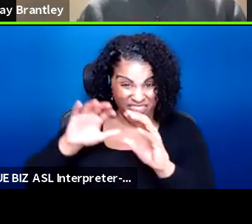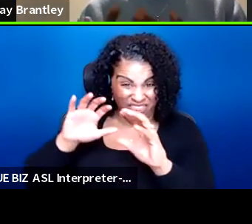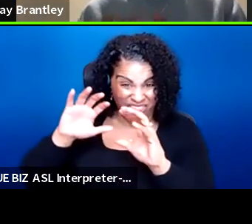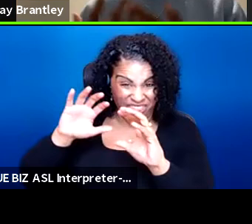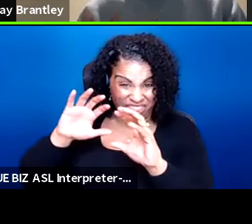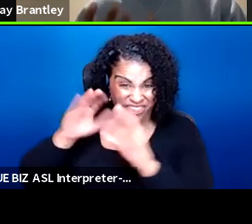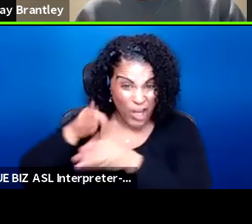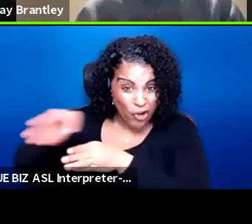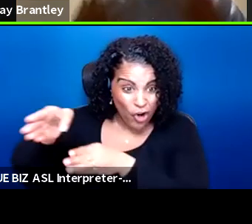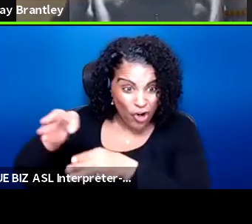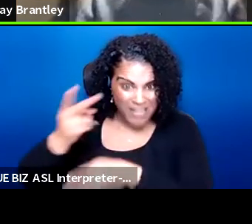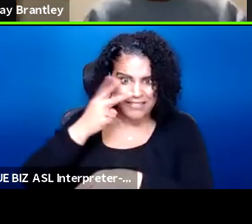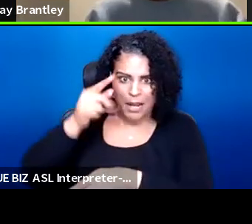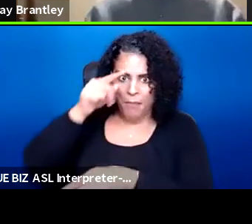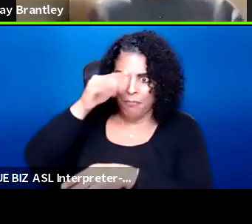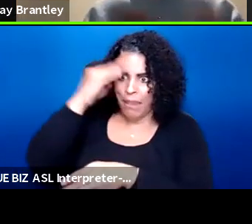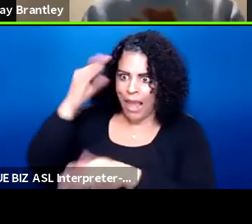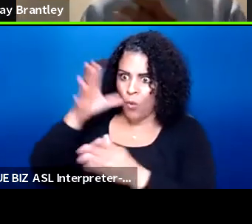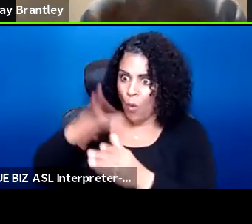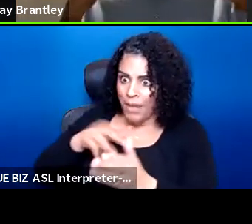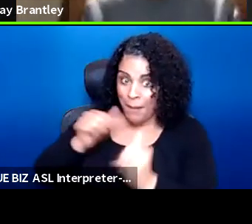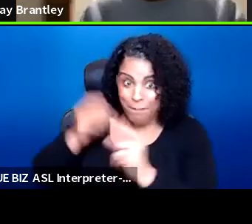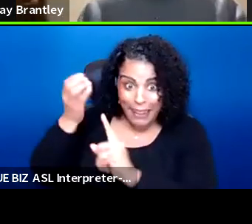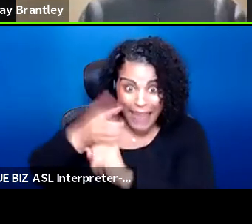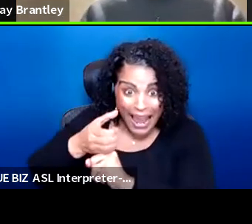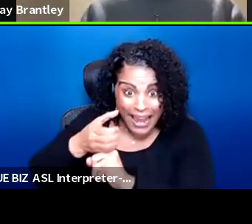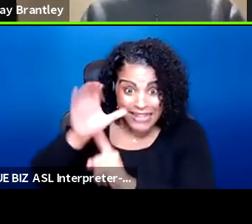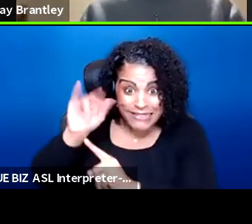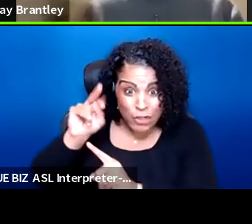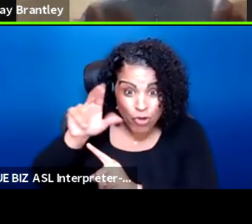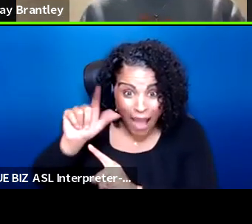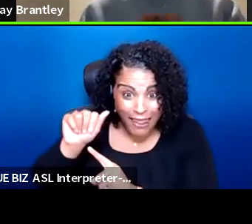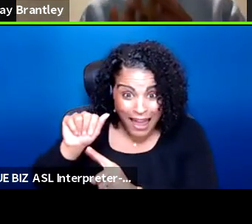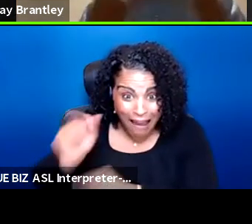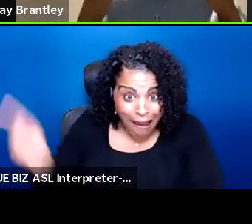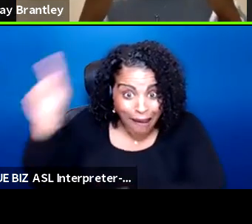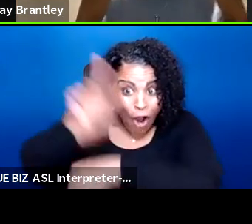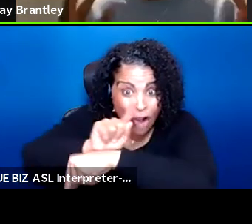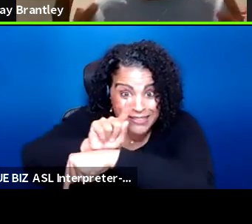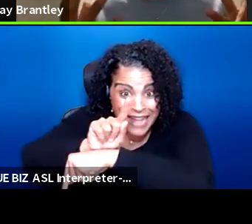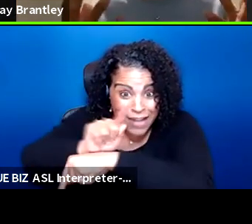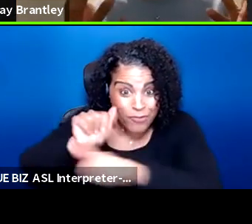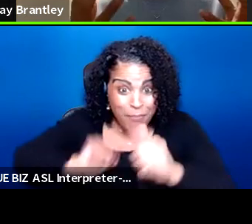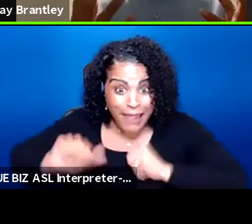Black woman play Cinderella. What? On stage? What? You know what I'm saying?